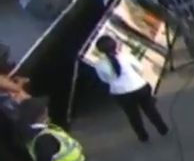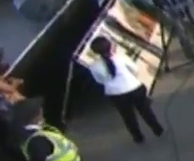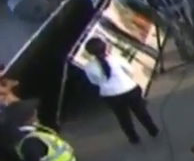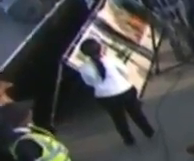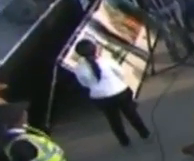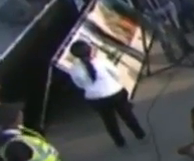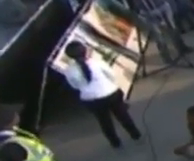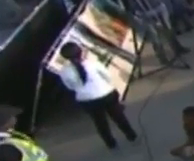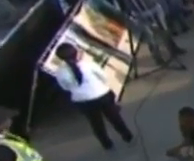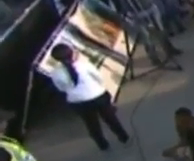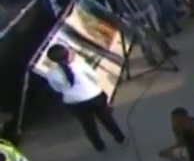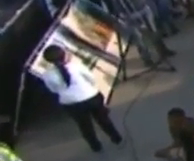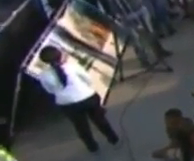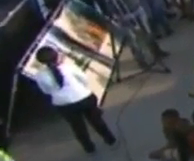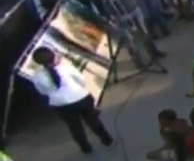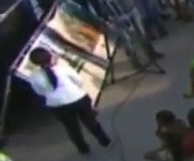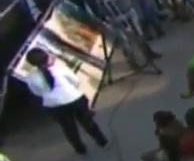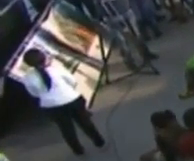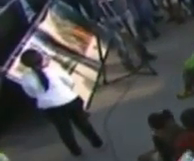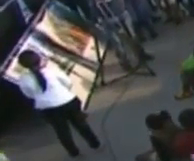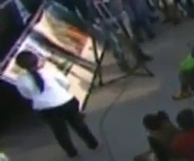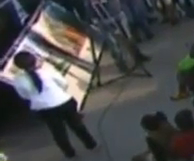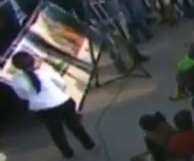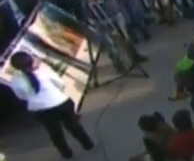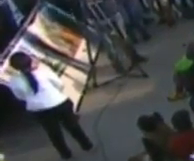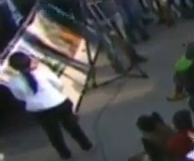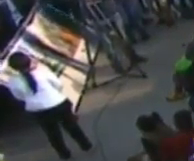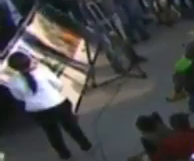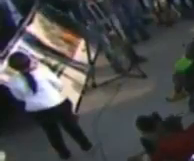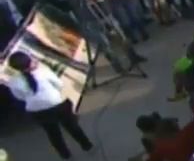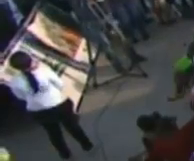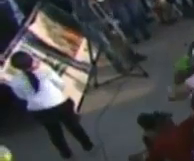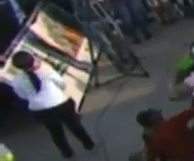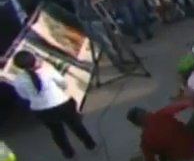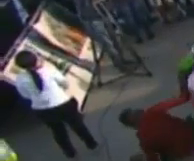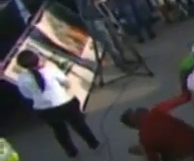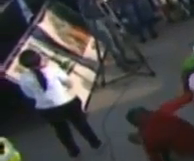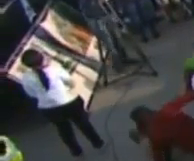stage. We're waiting for him to talk to us.